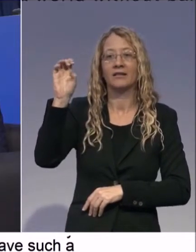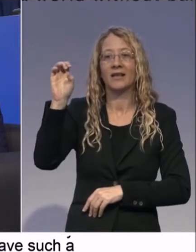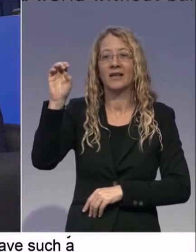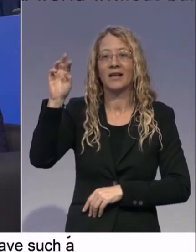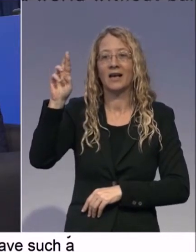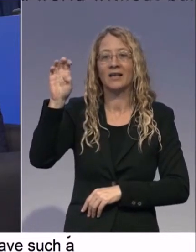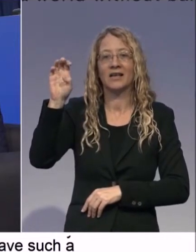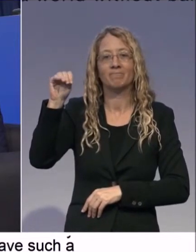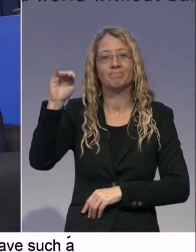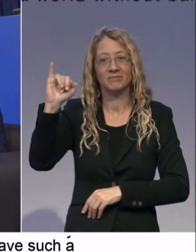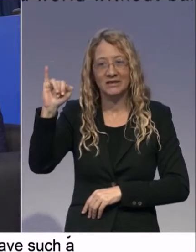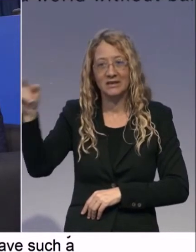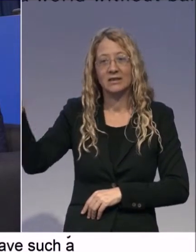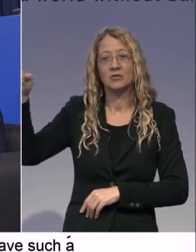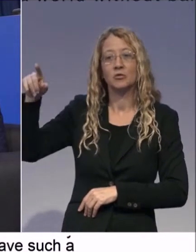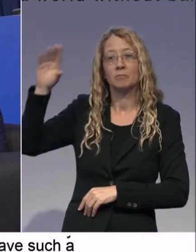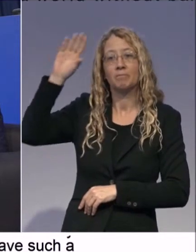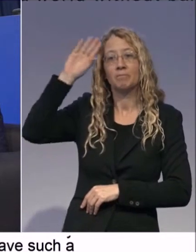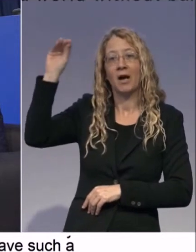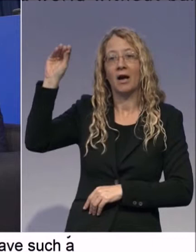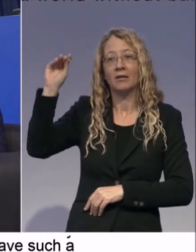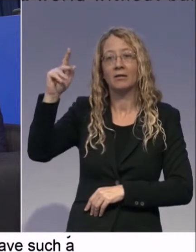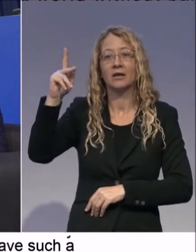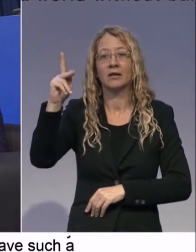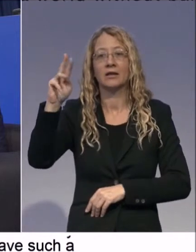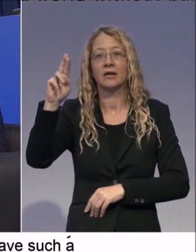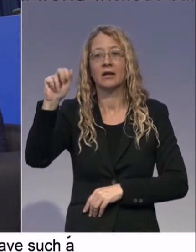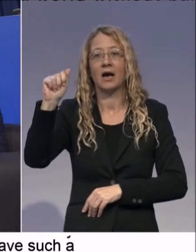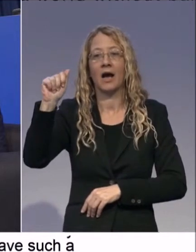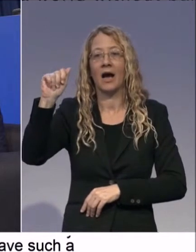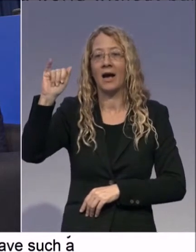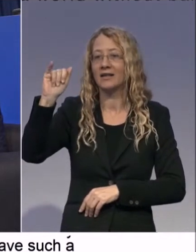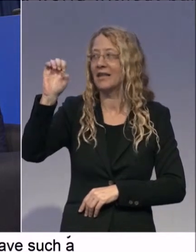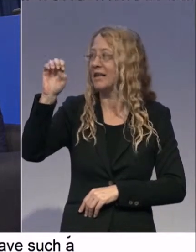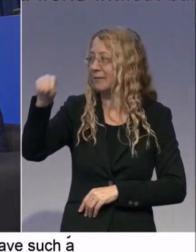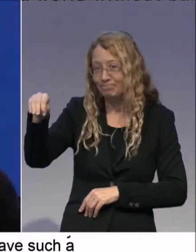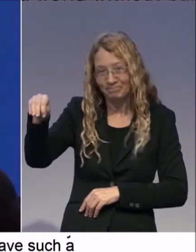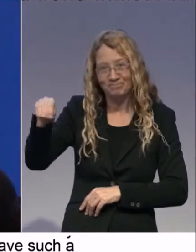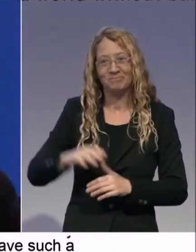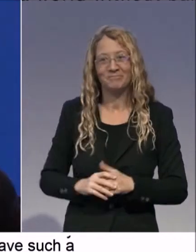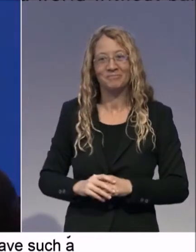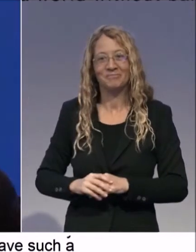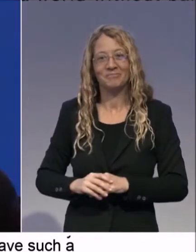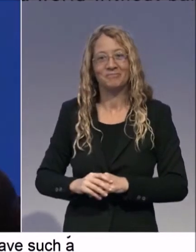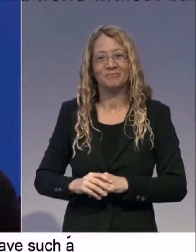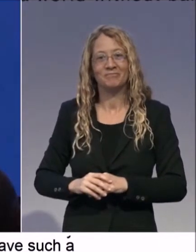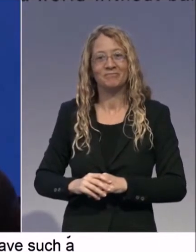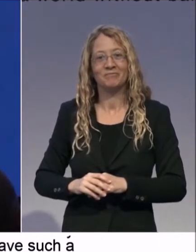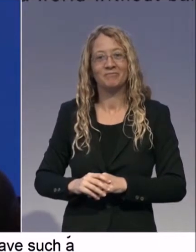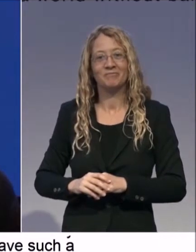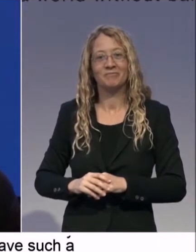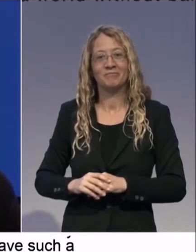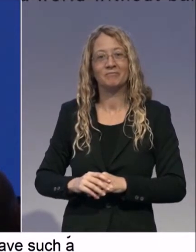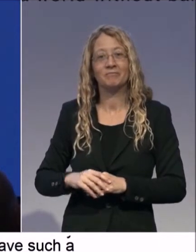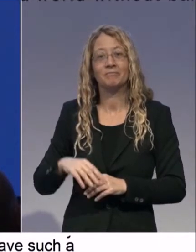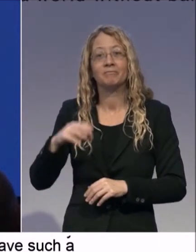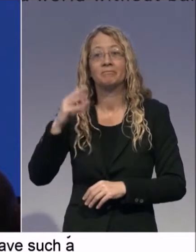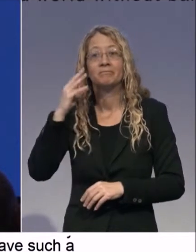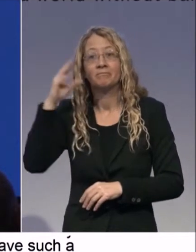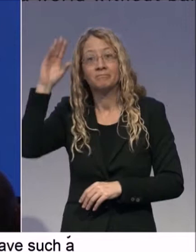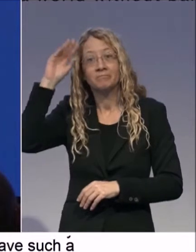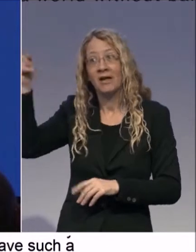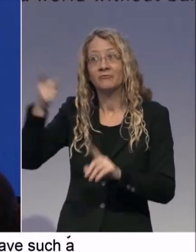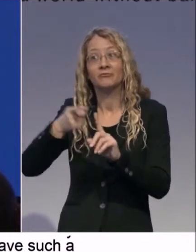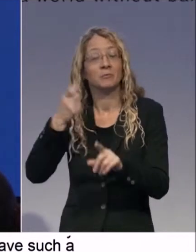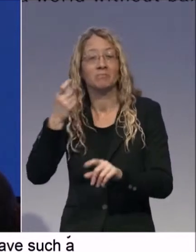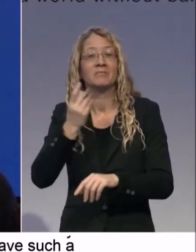of people with disabilities. He's an Henry Riscardi Achievement Awardee from Israel. So welcome the three of you here on